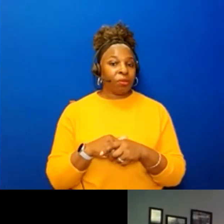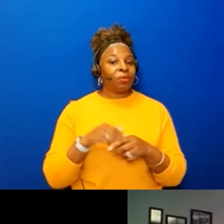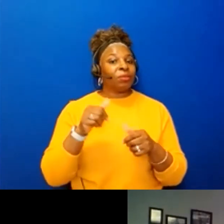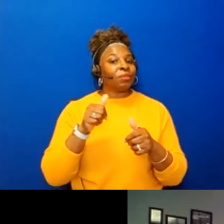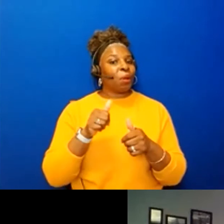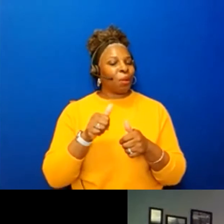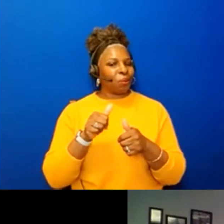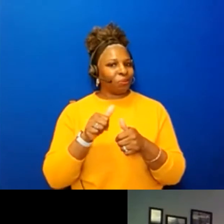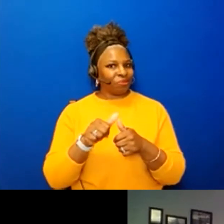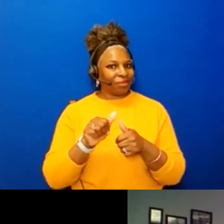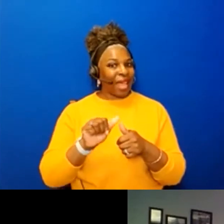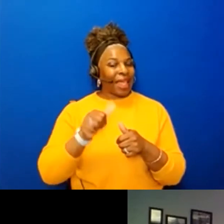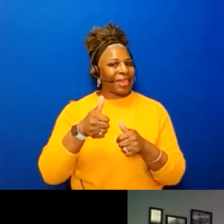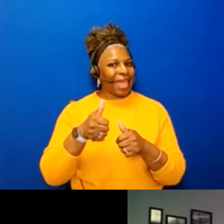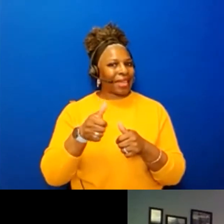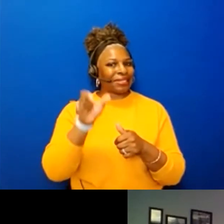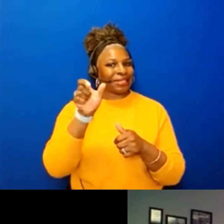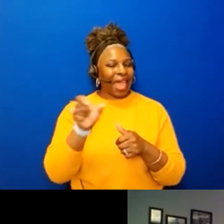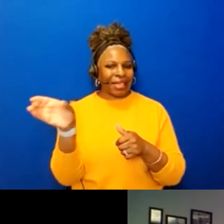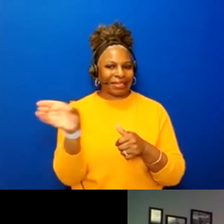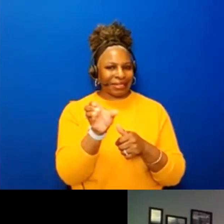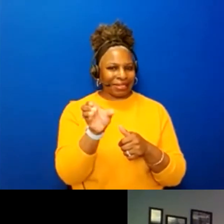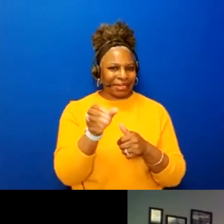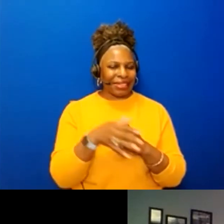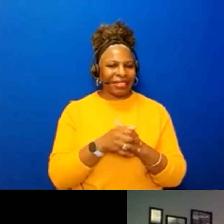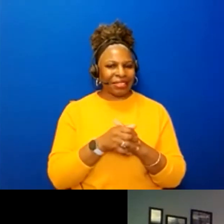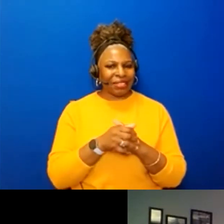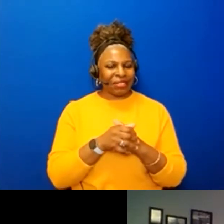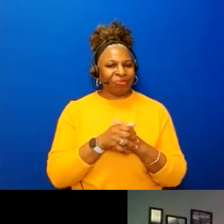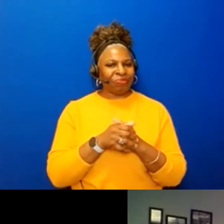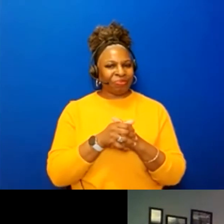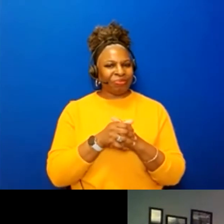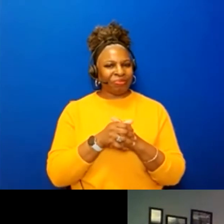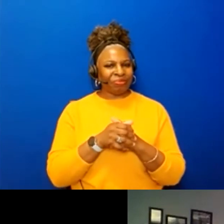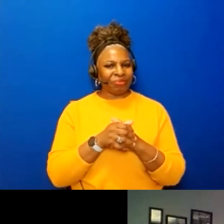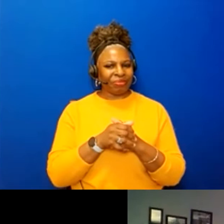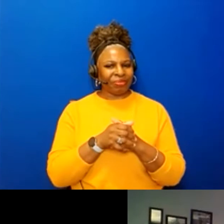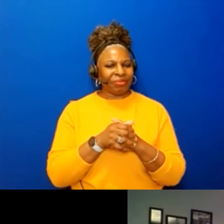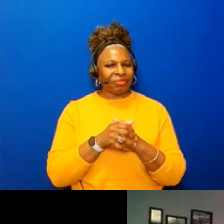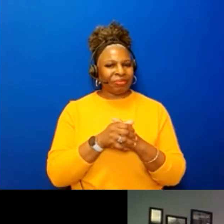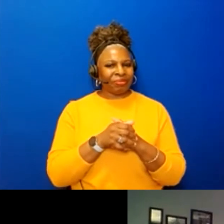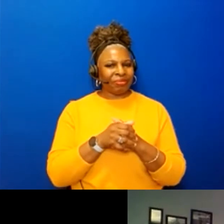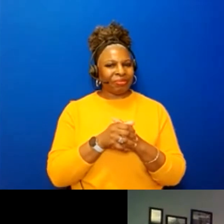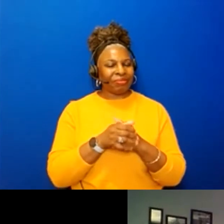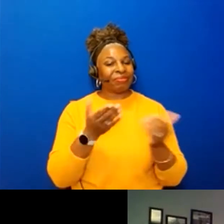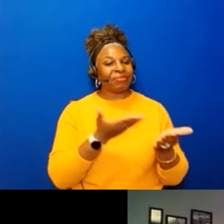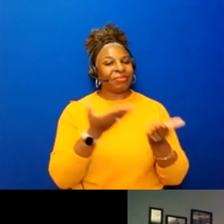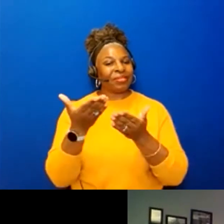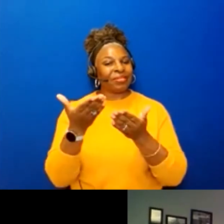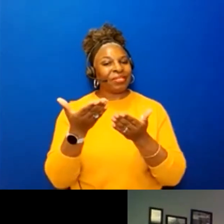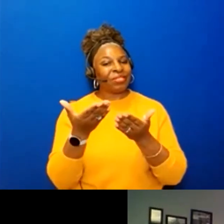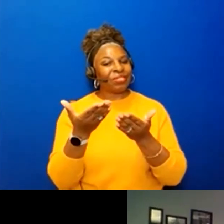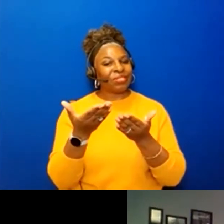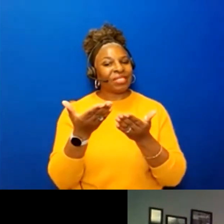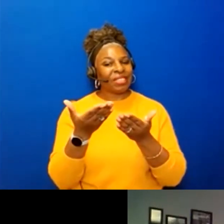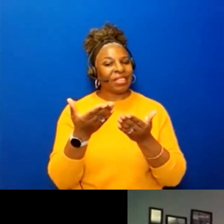bridge to our next guest, who really does think about these things too. I'd like to bring into the group as our